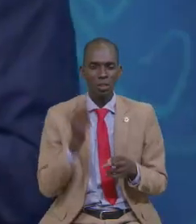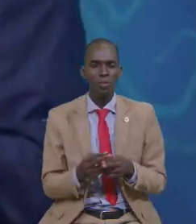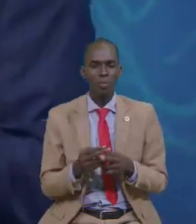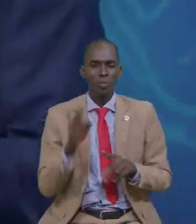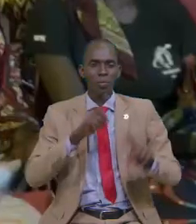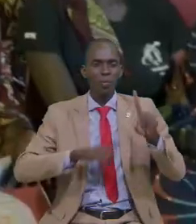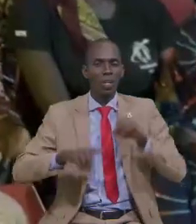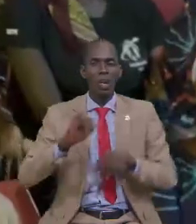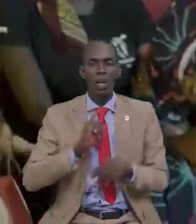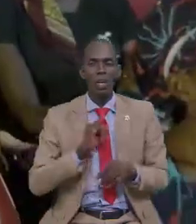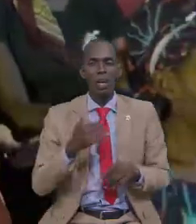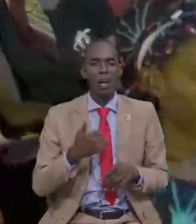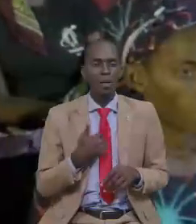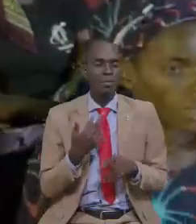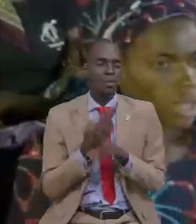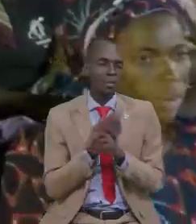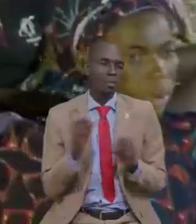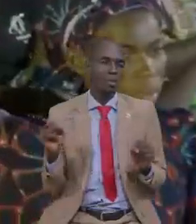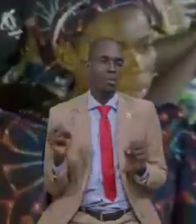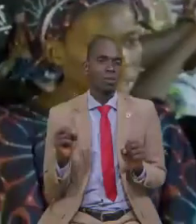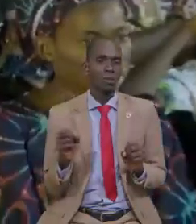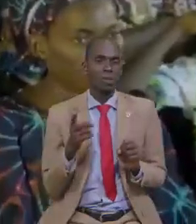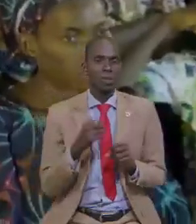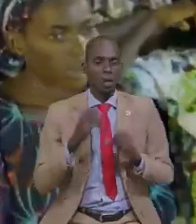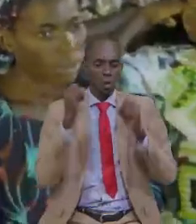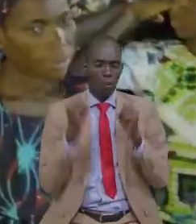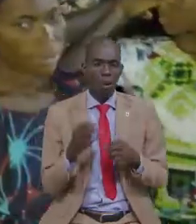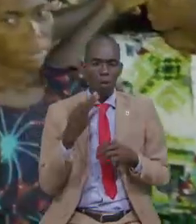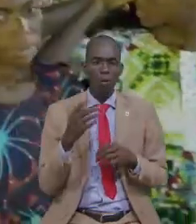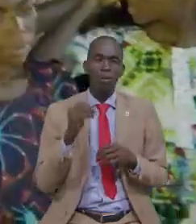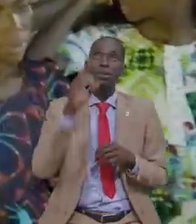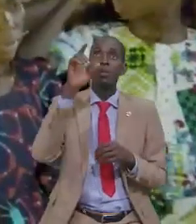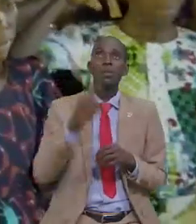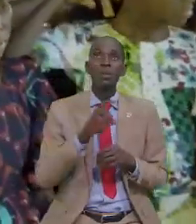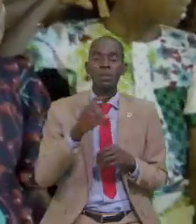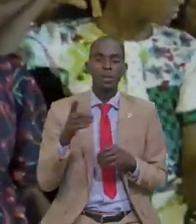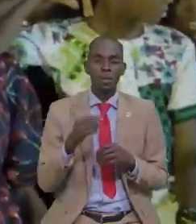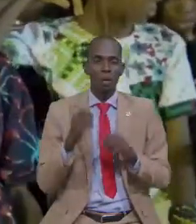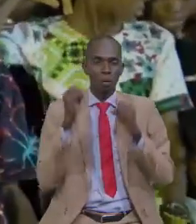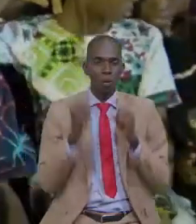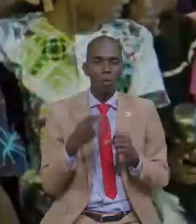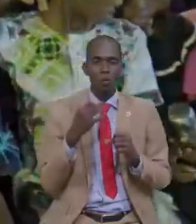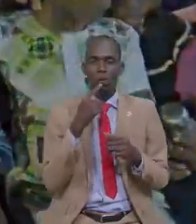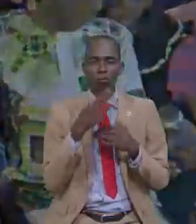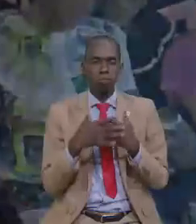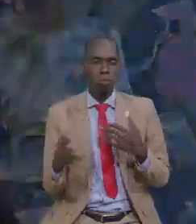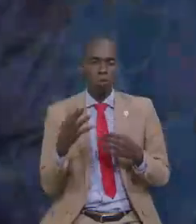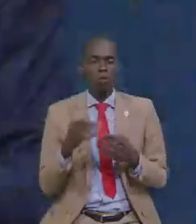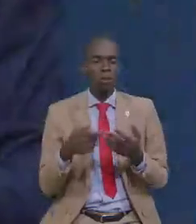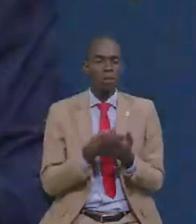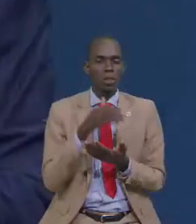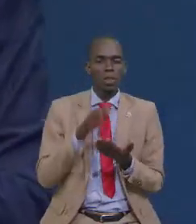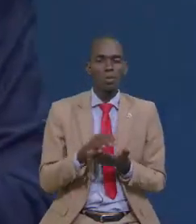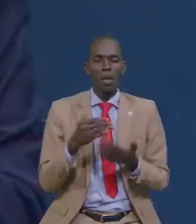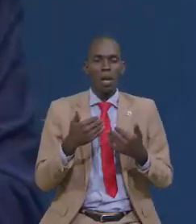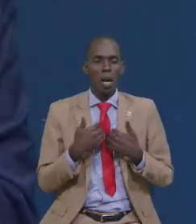redemption. The power of the cross, the power of the blood of the Lamb has come, and he